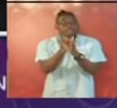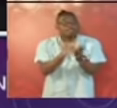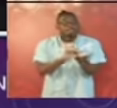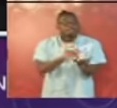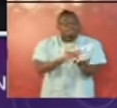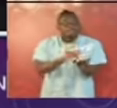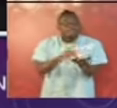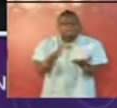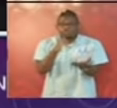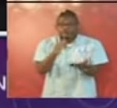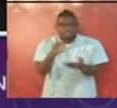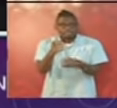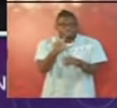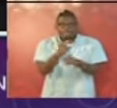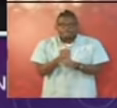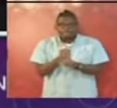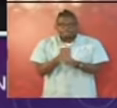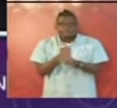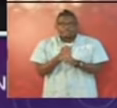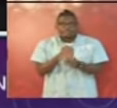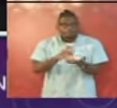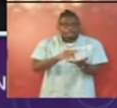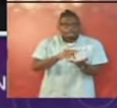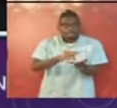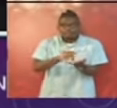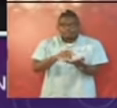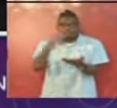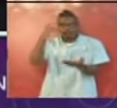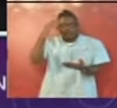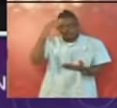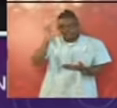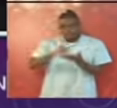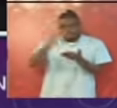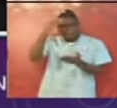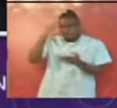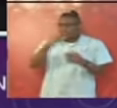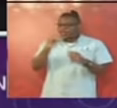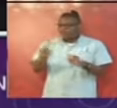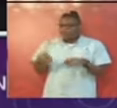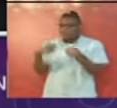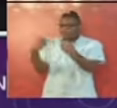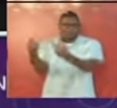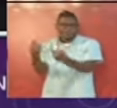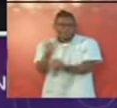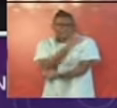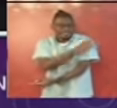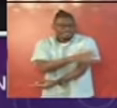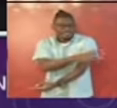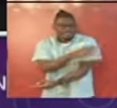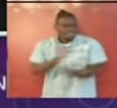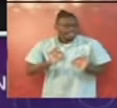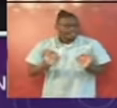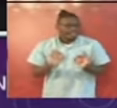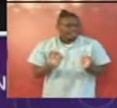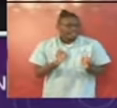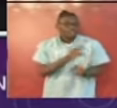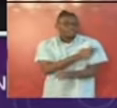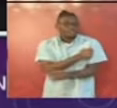who had delayed treatment during the lockdowns in March of this year.